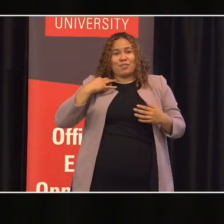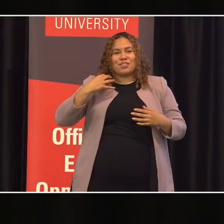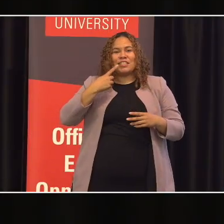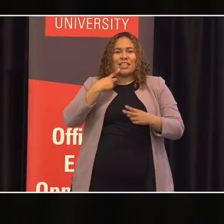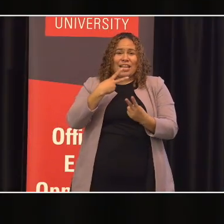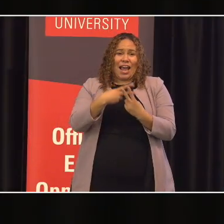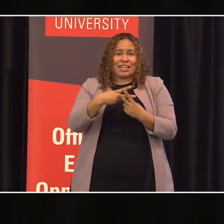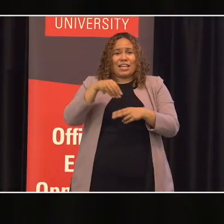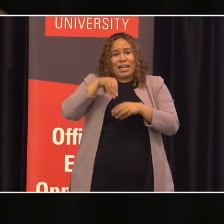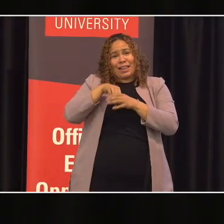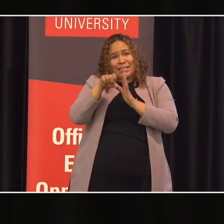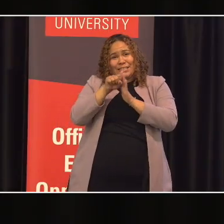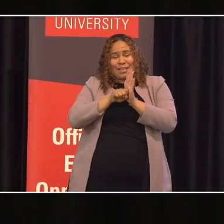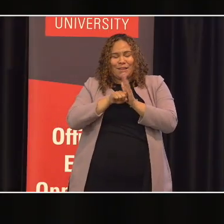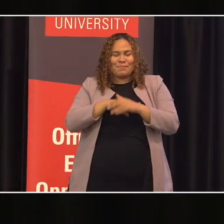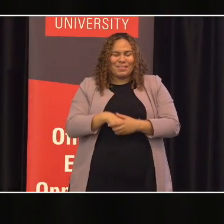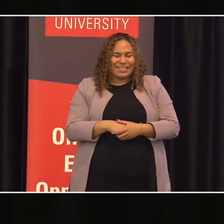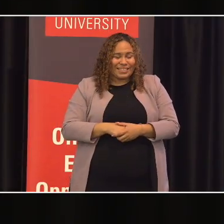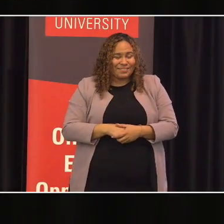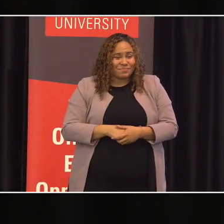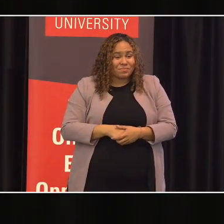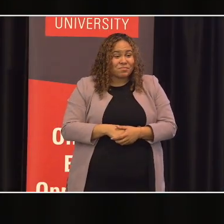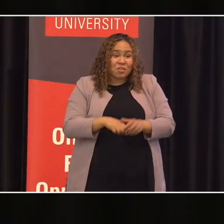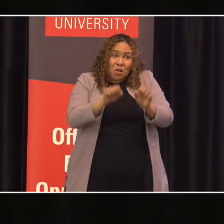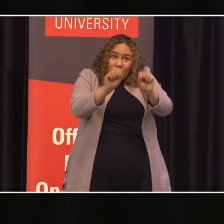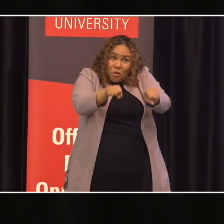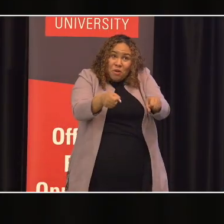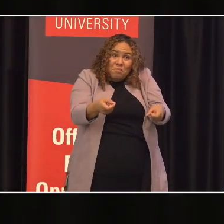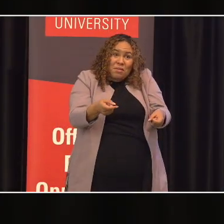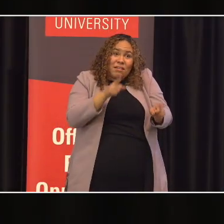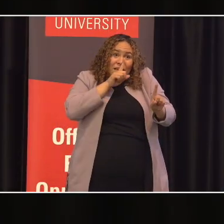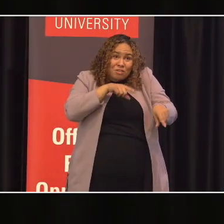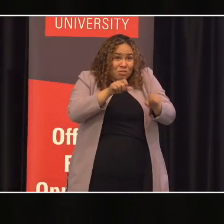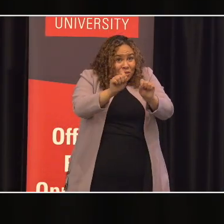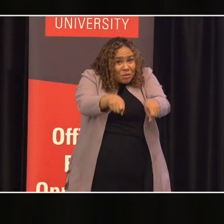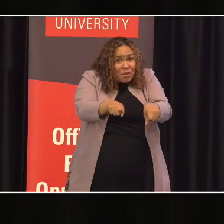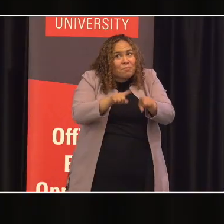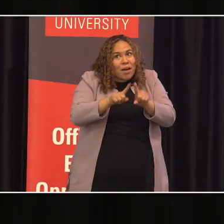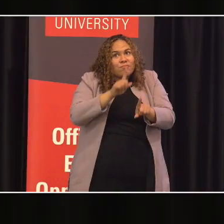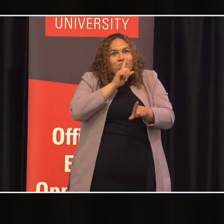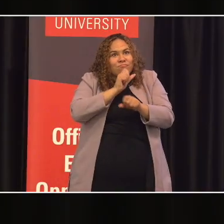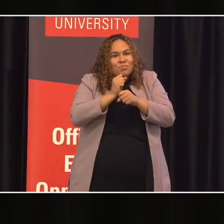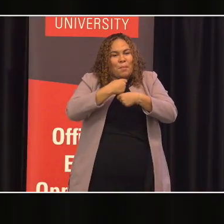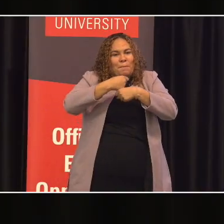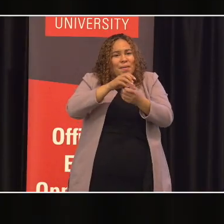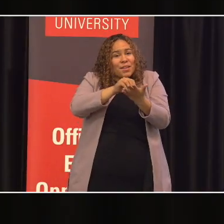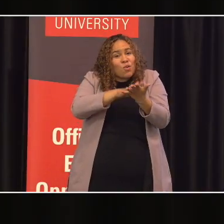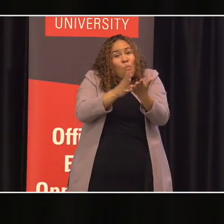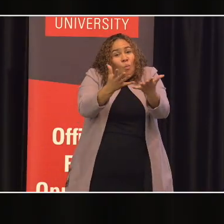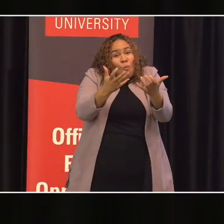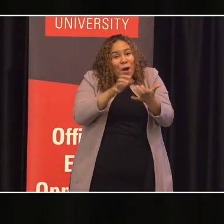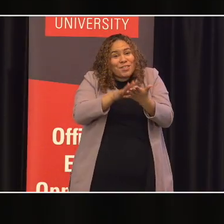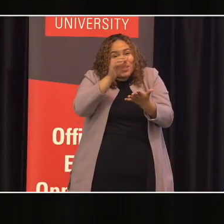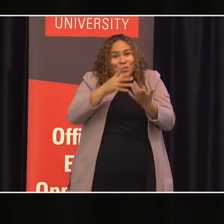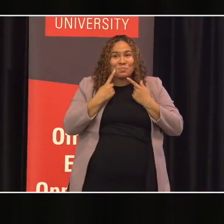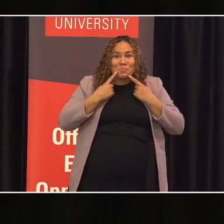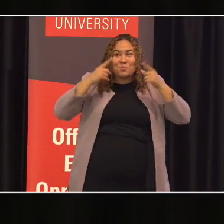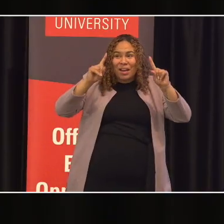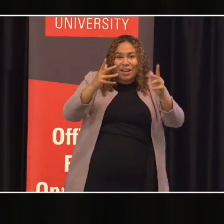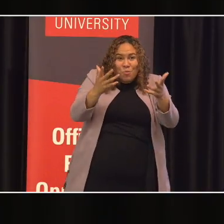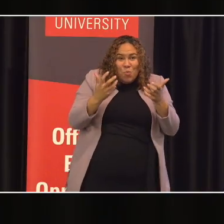syllabus. That's what could have been their answer. But instead, they made the document. They want their students to be